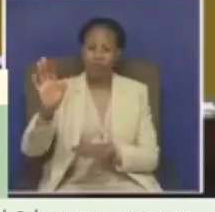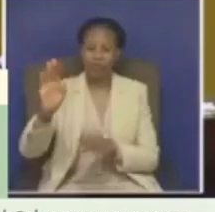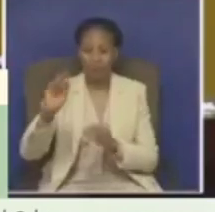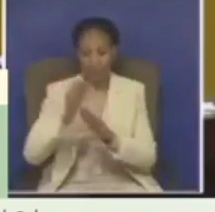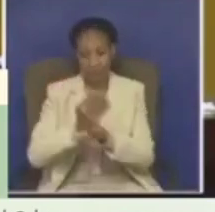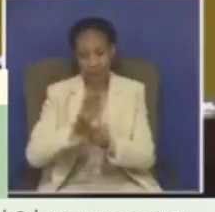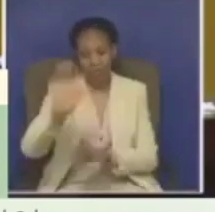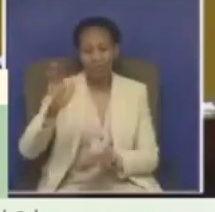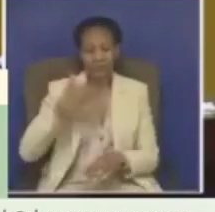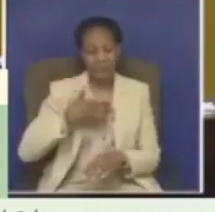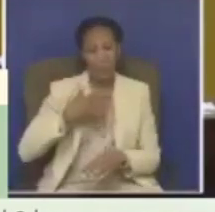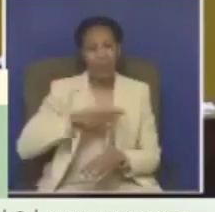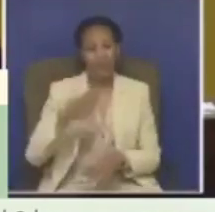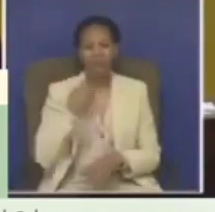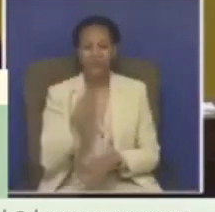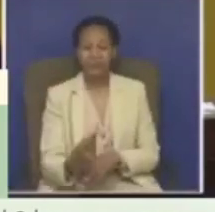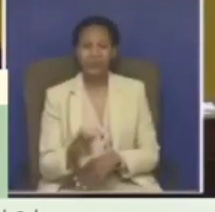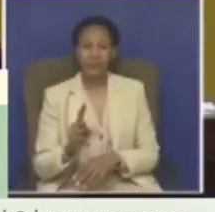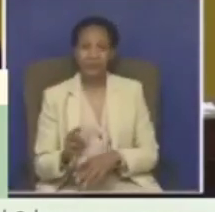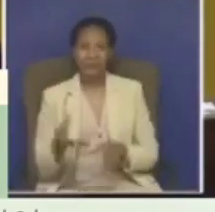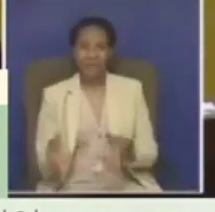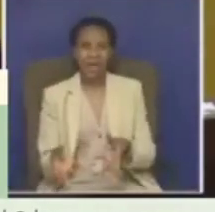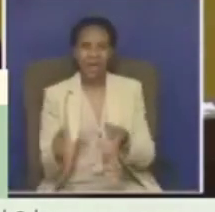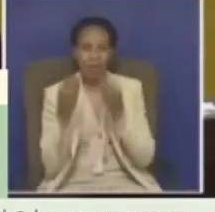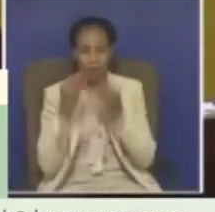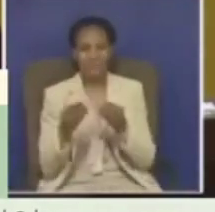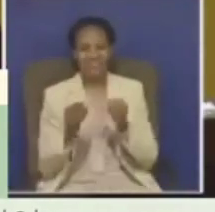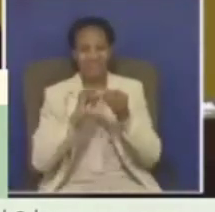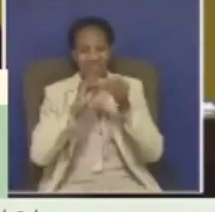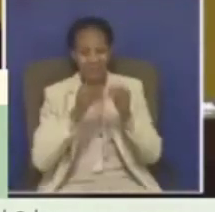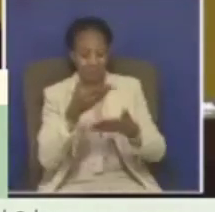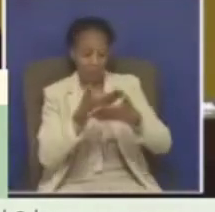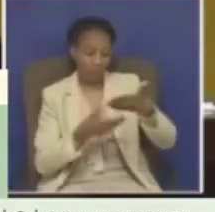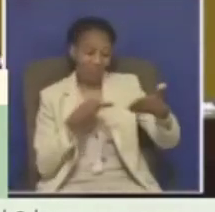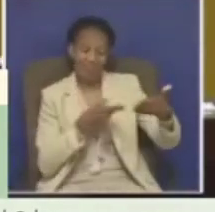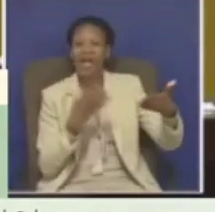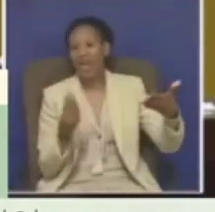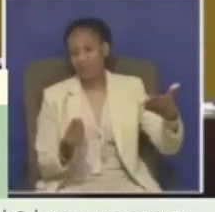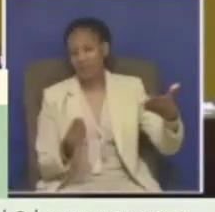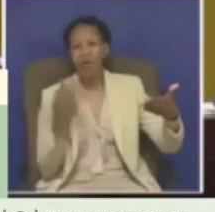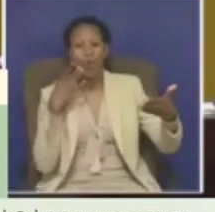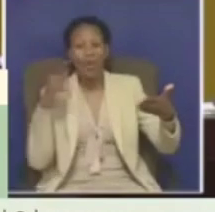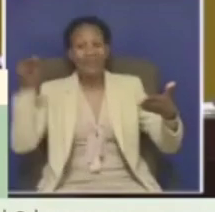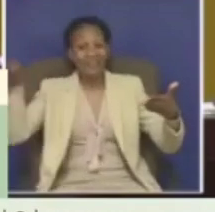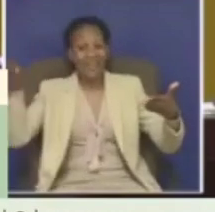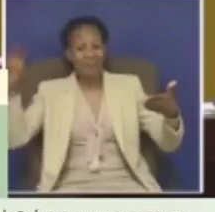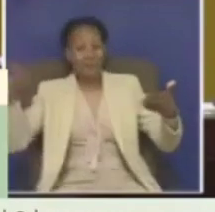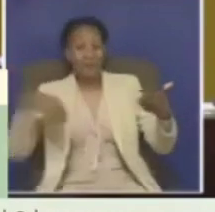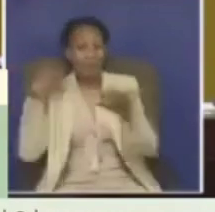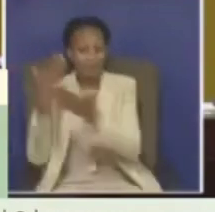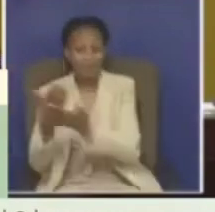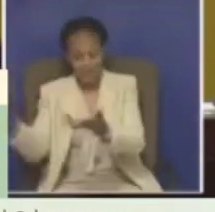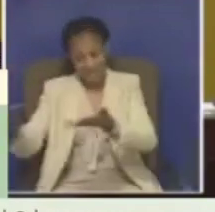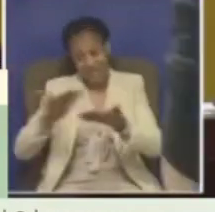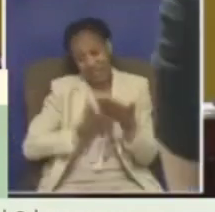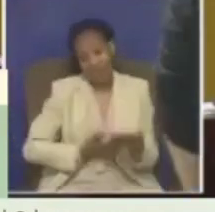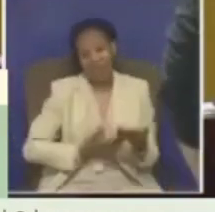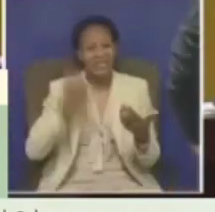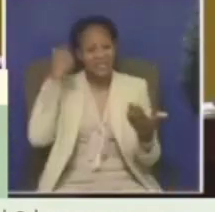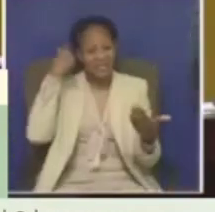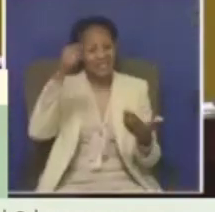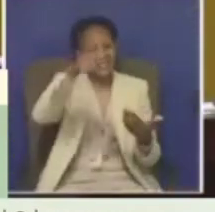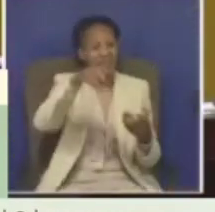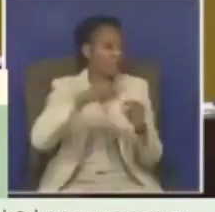continue, I must indicate that I received the amendment when the member moved it. It was checked by the